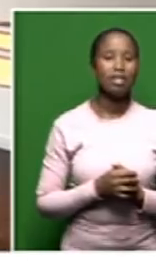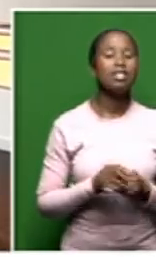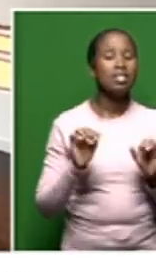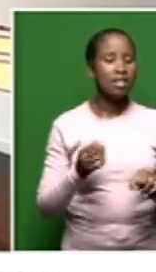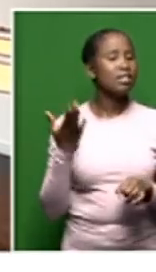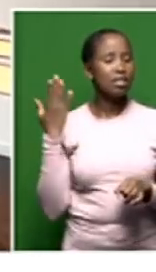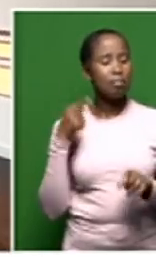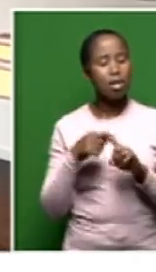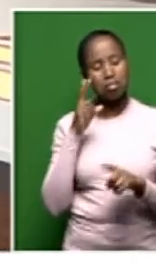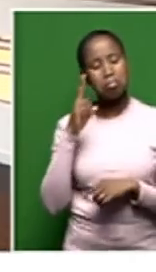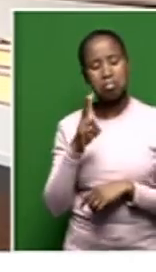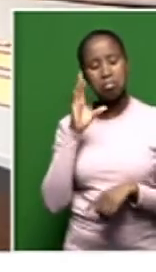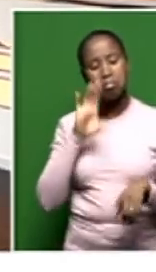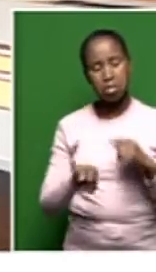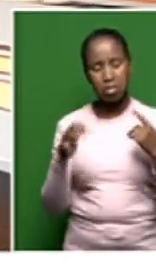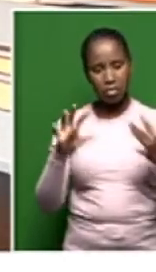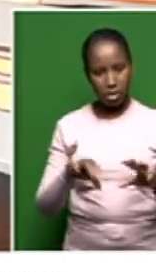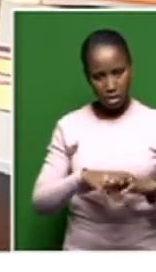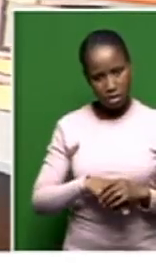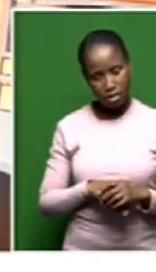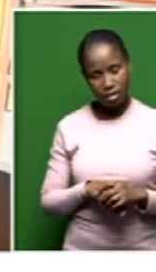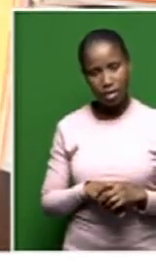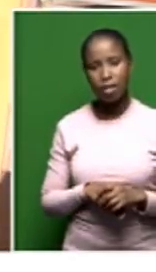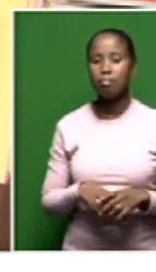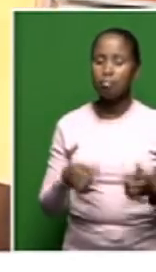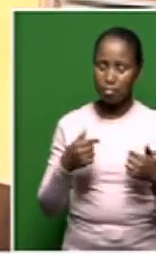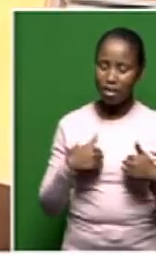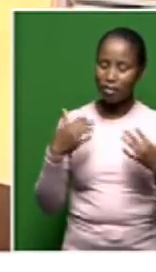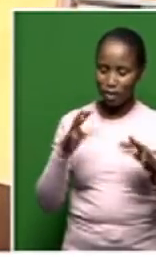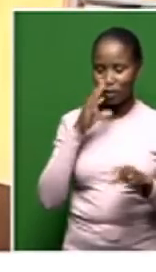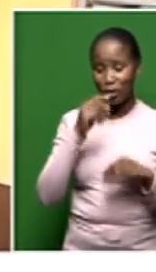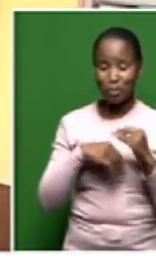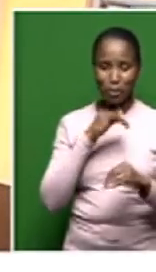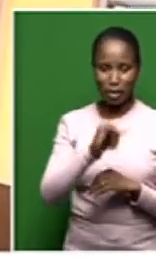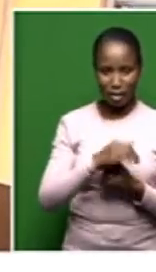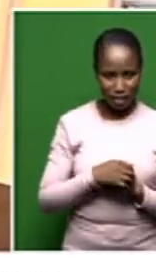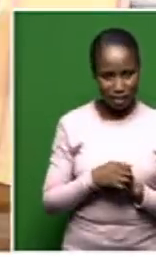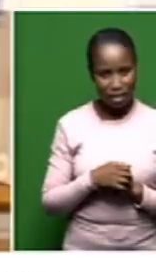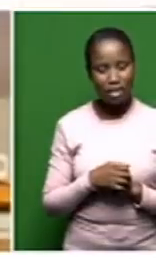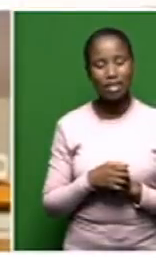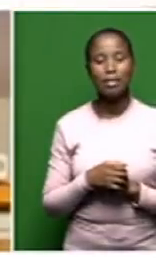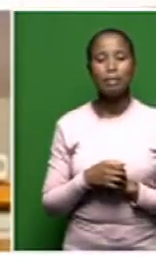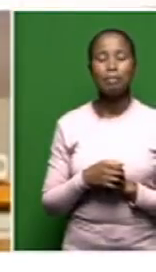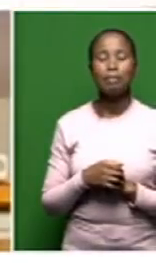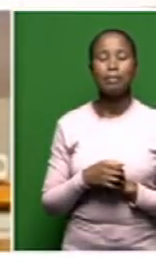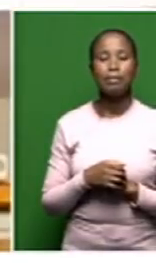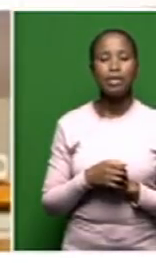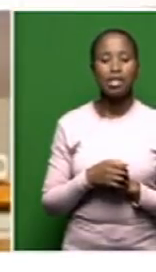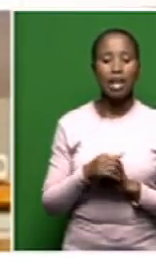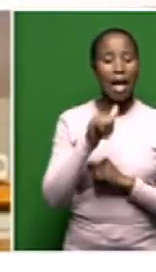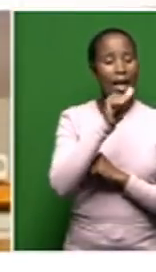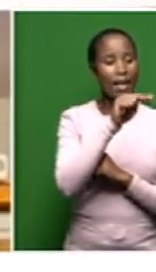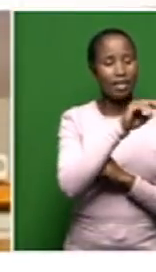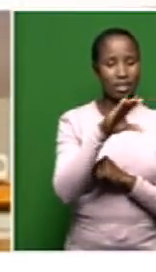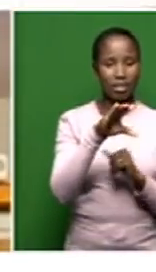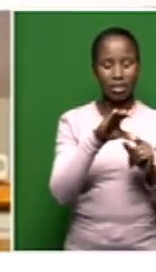have written about it. I've spoken about it. And of course, because the ANC is so